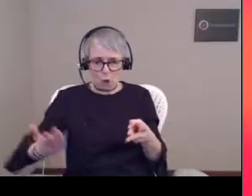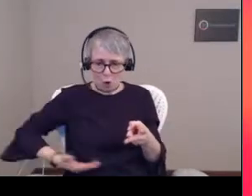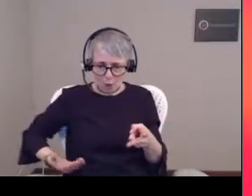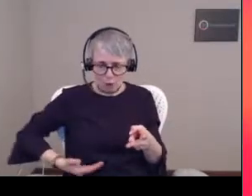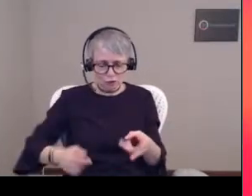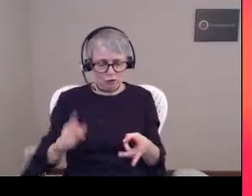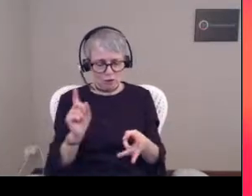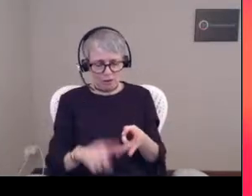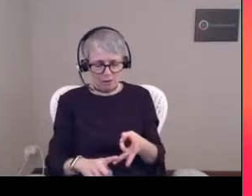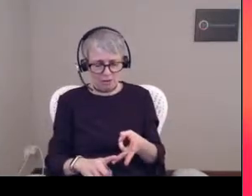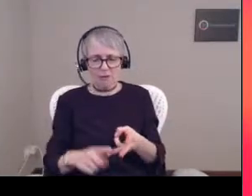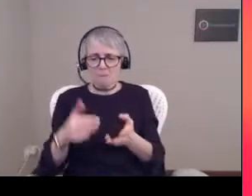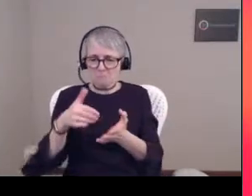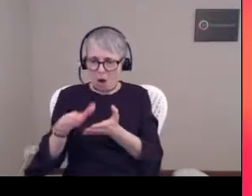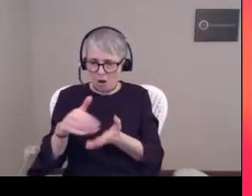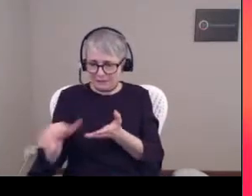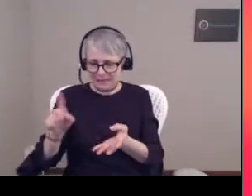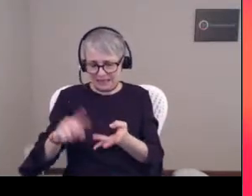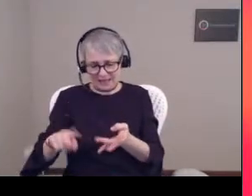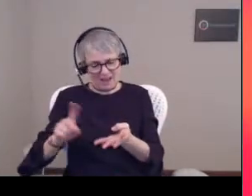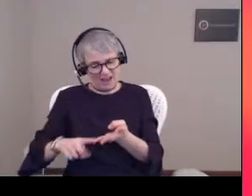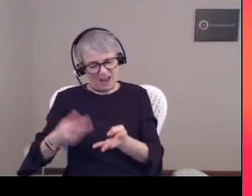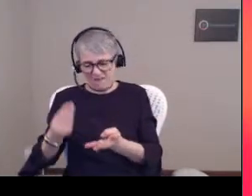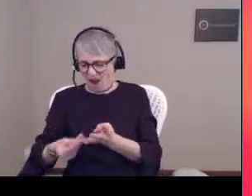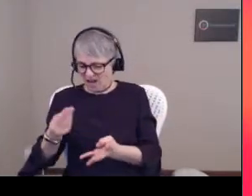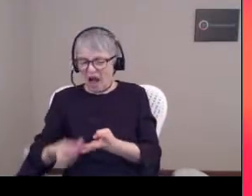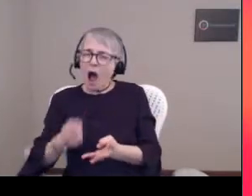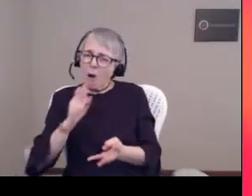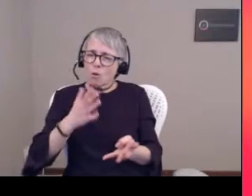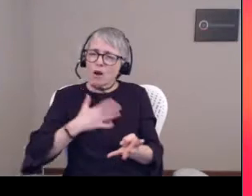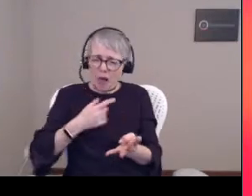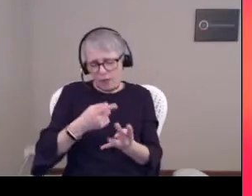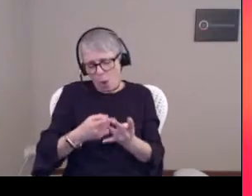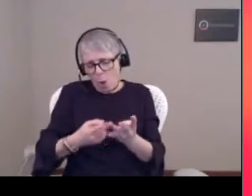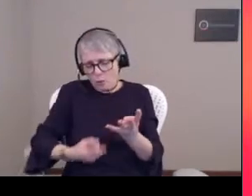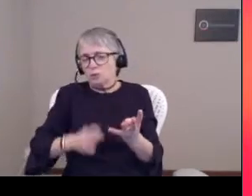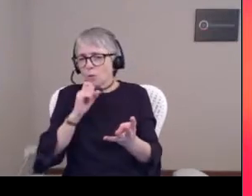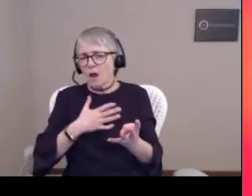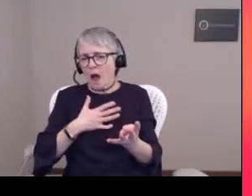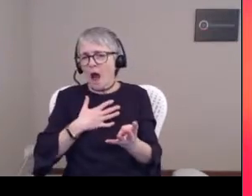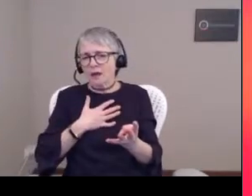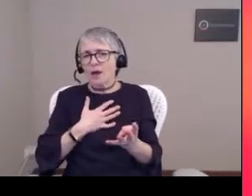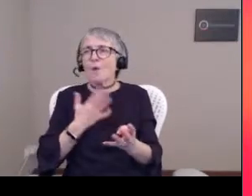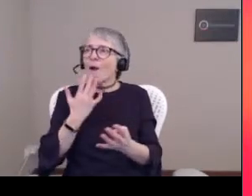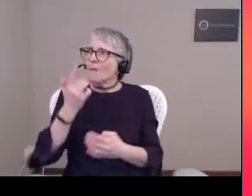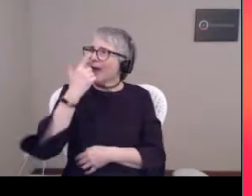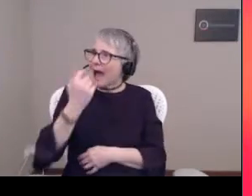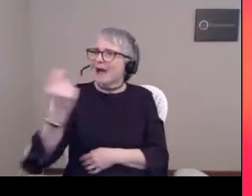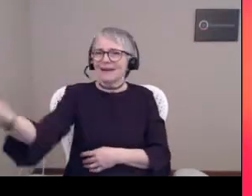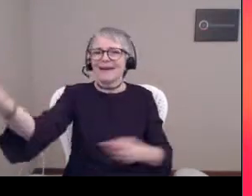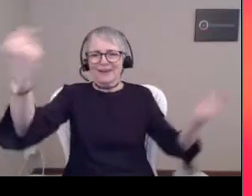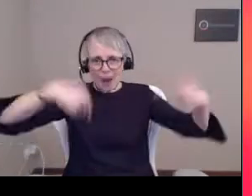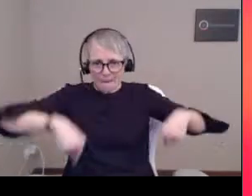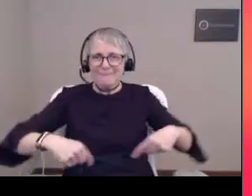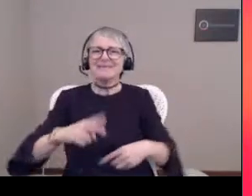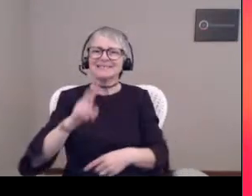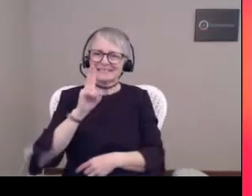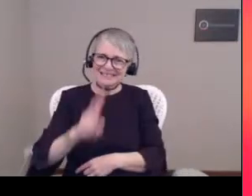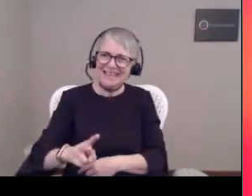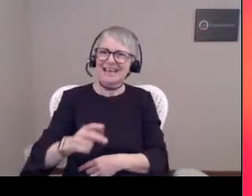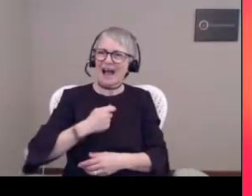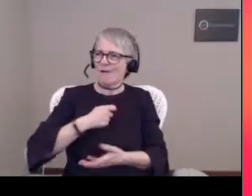career marketing, finance, just to ensure that you can come in, hopefully when we're allowed in offices, you can come in and see the environment. Or before